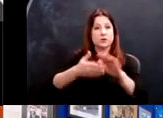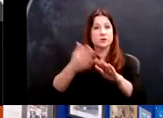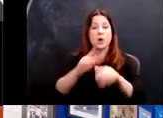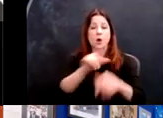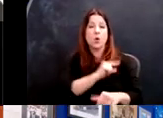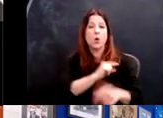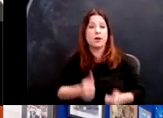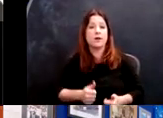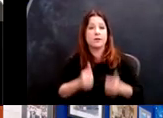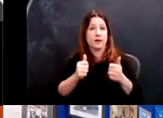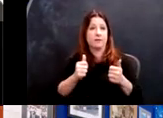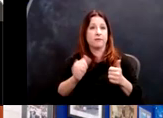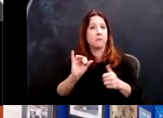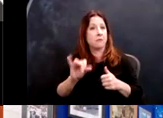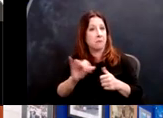life.